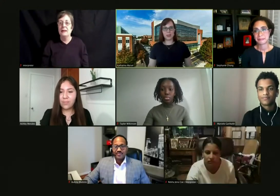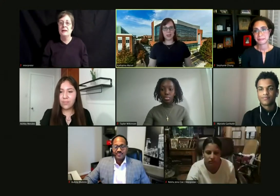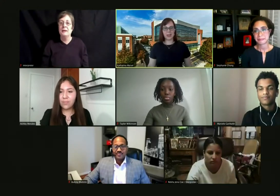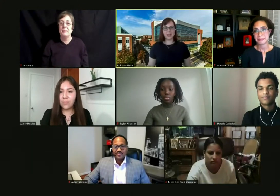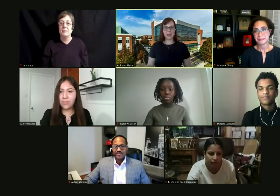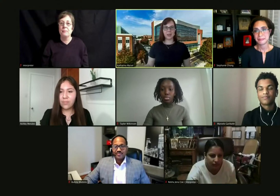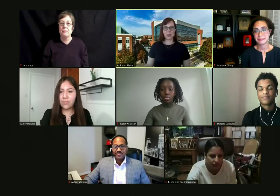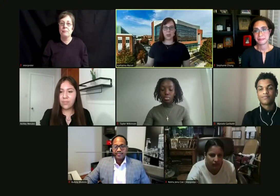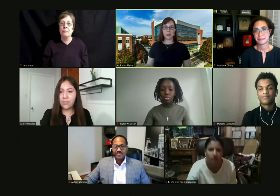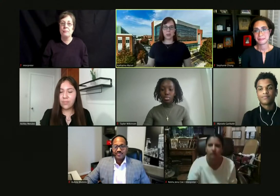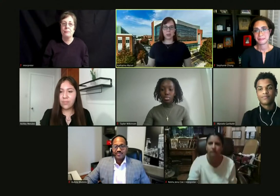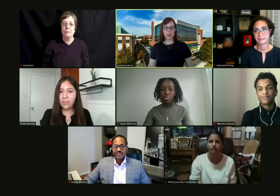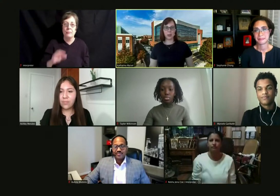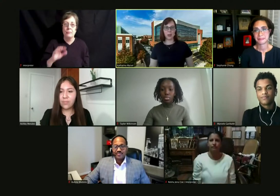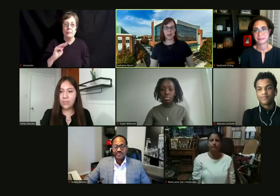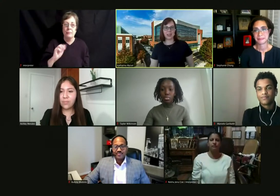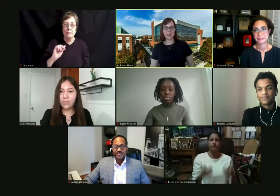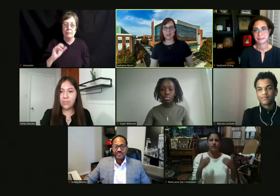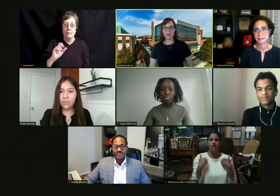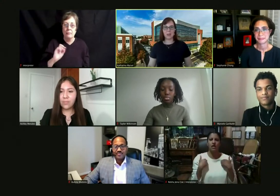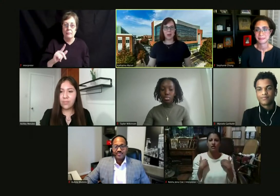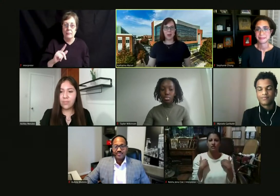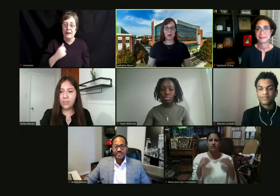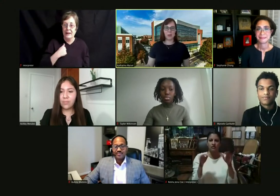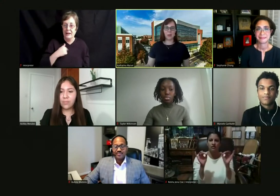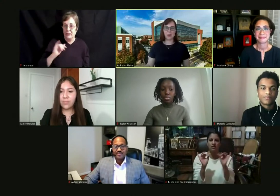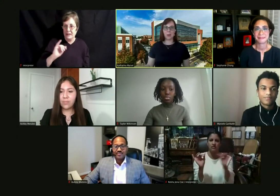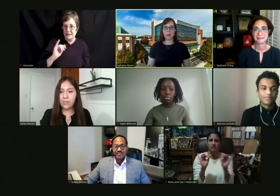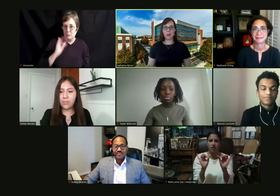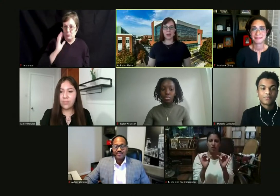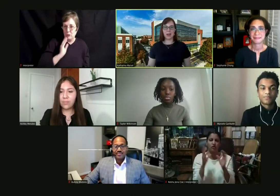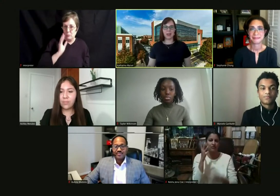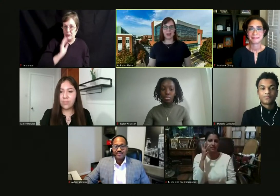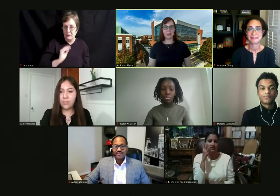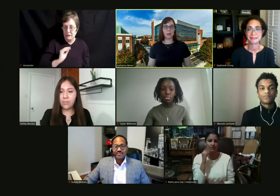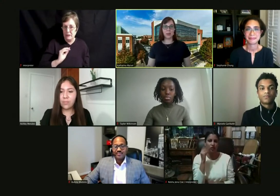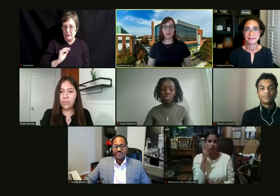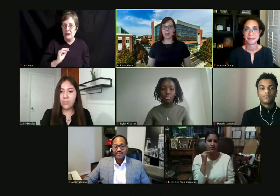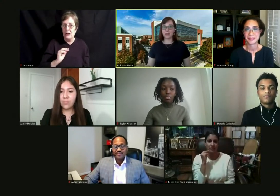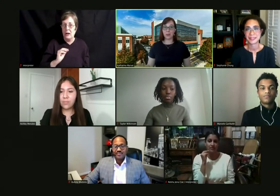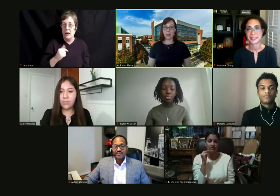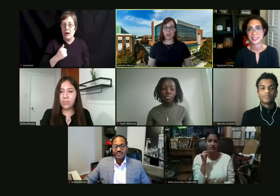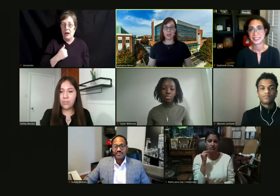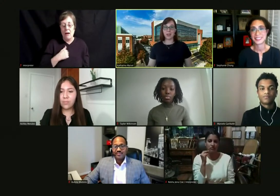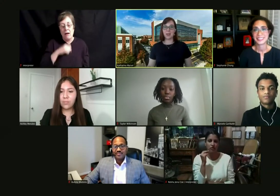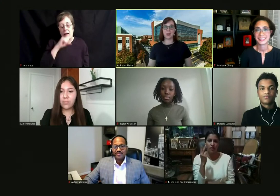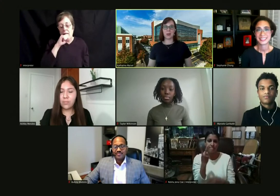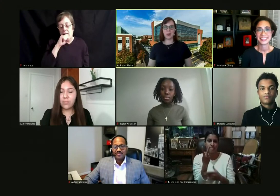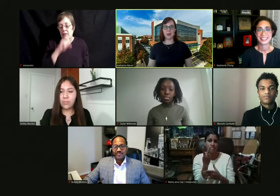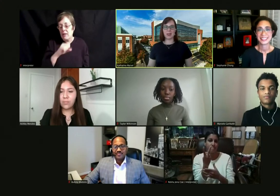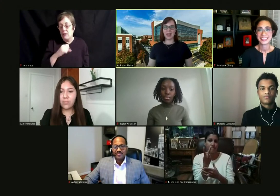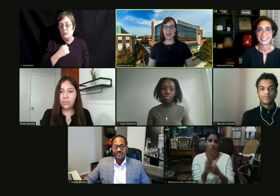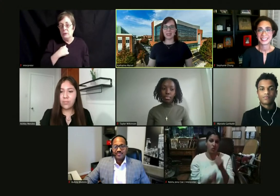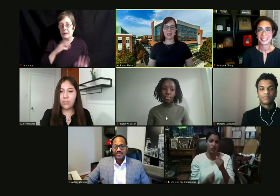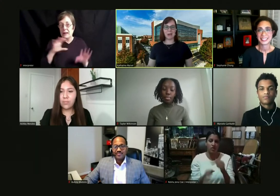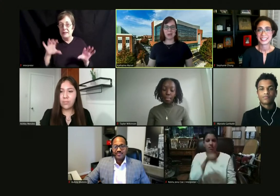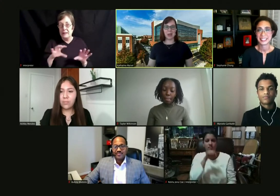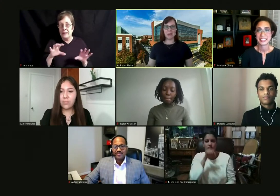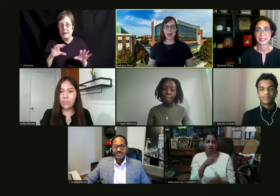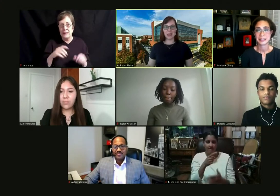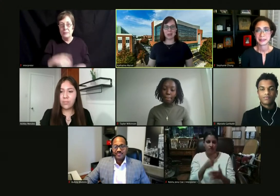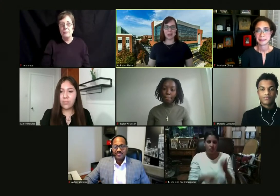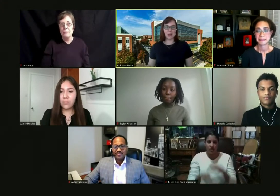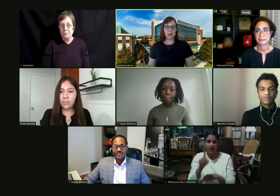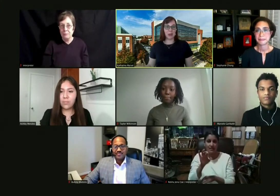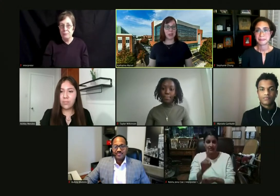Yeah, I will say I had a very similar experience, I guess, where both I absolutely loved what I did. So I was gladly